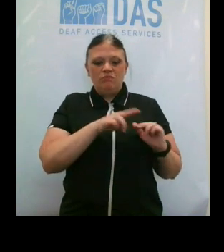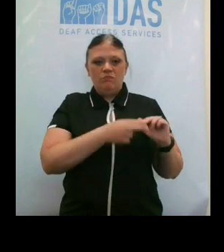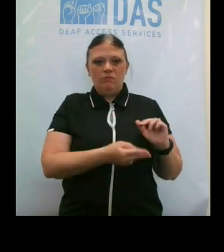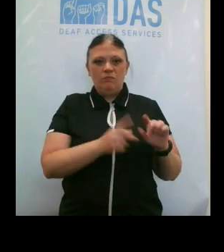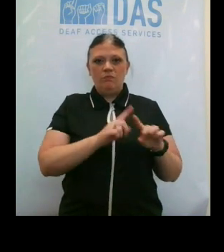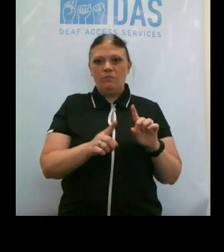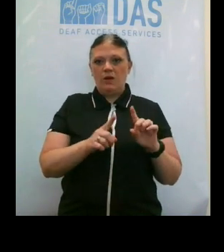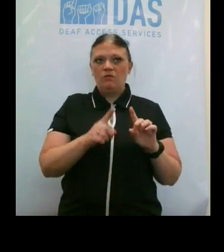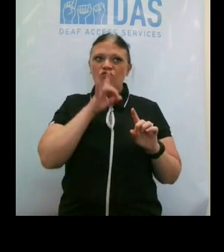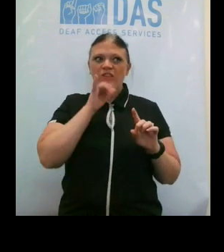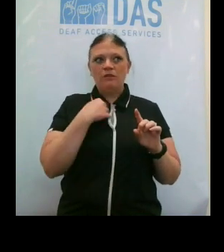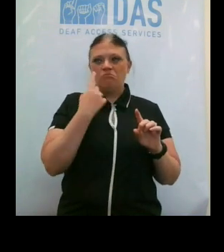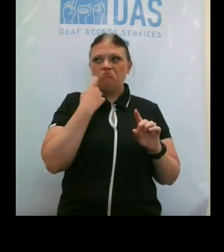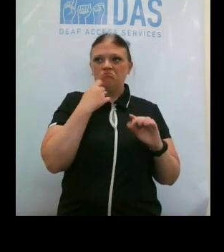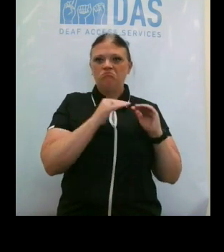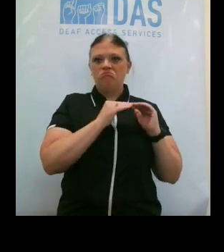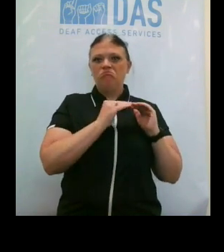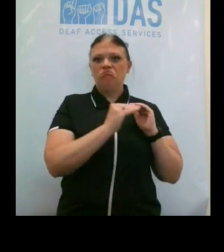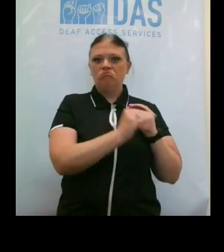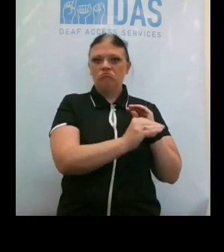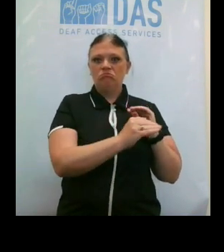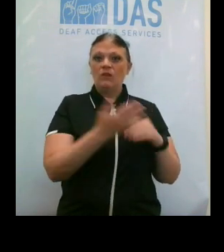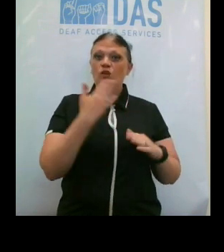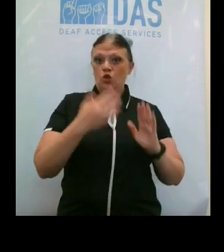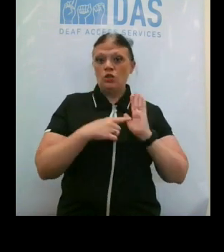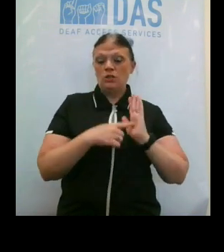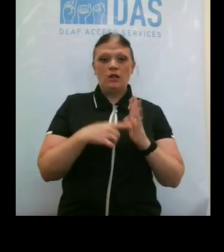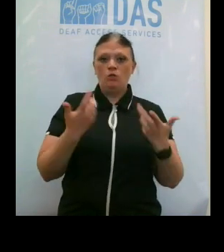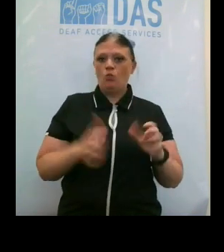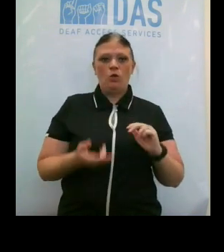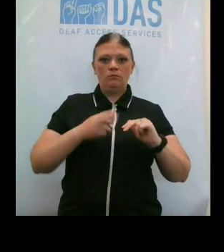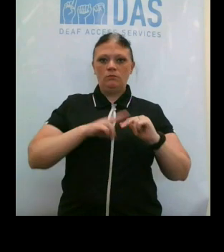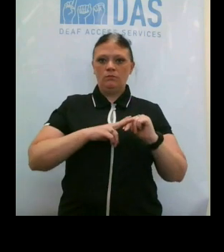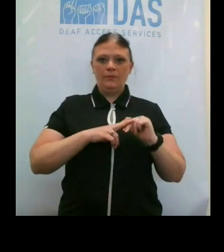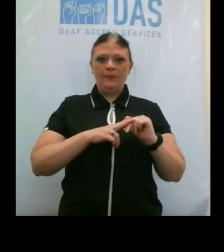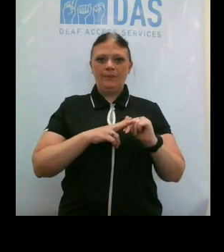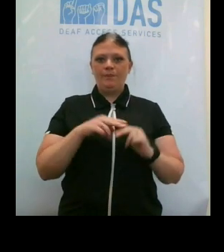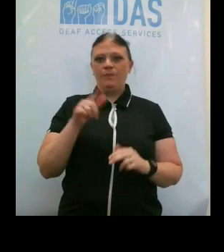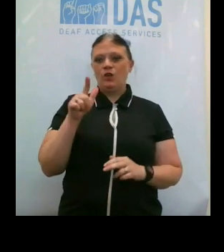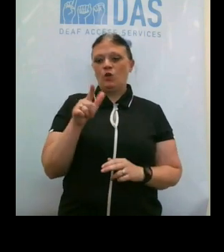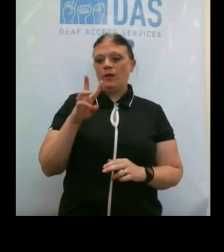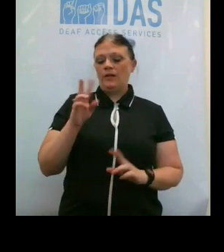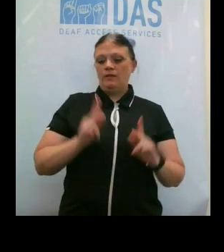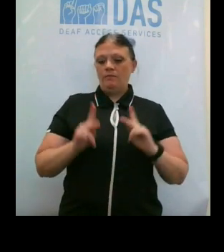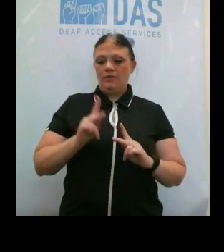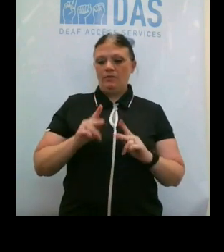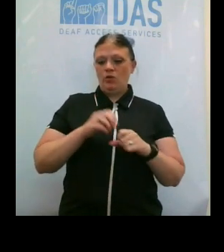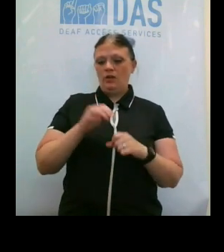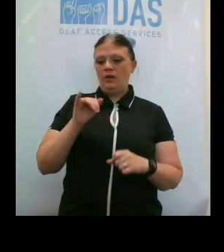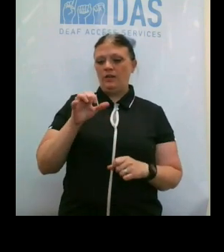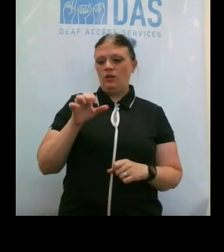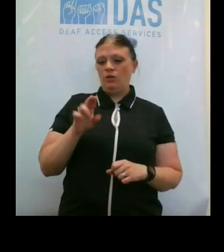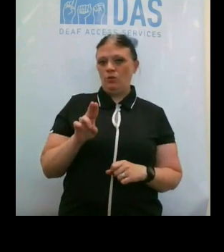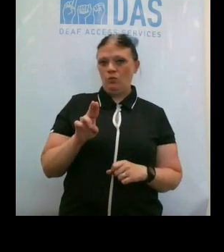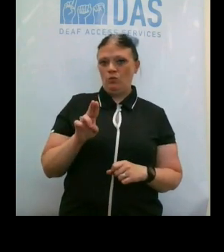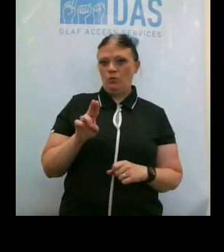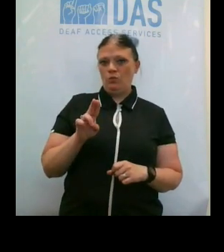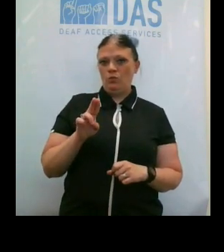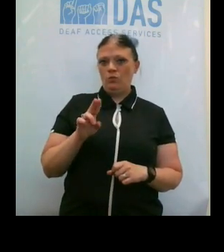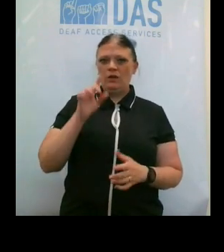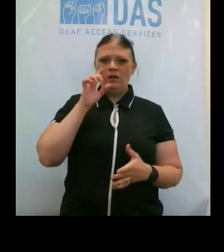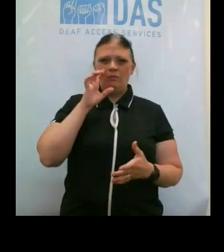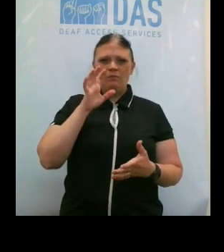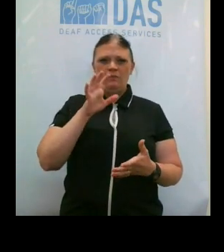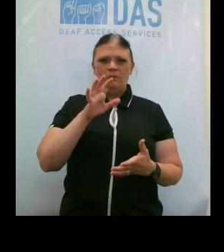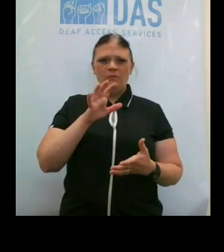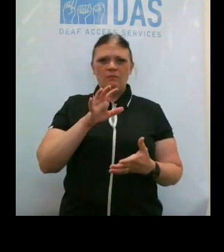it's pretty much stabilized, but that's a good sign. We don't want to see it going up. 26 individuals were in the ICU, and I believe, even